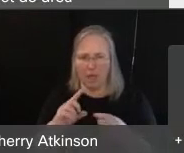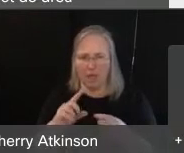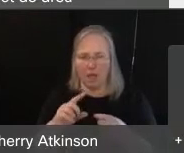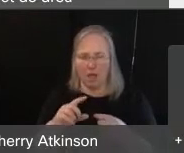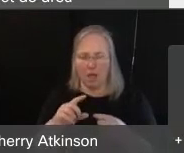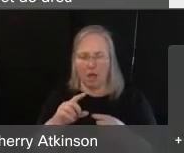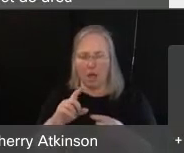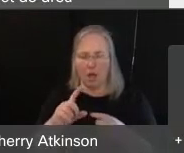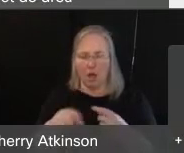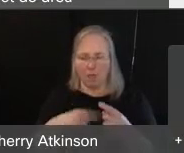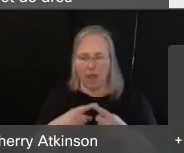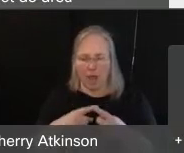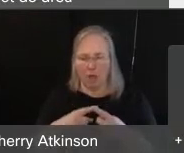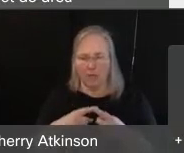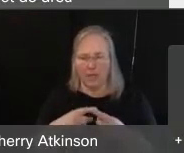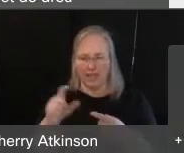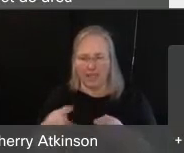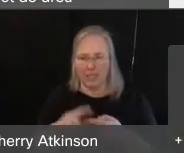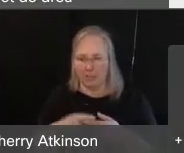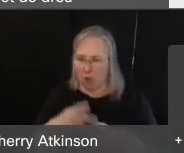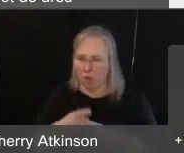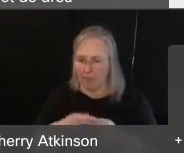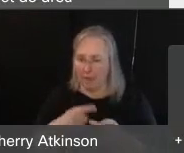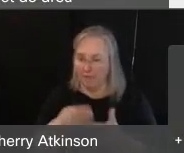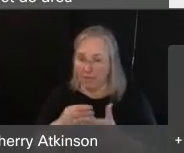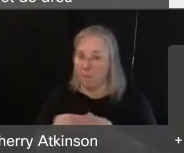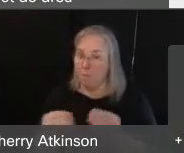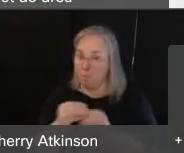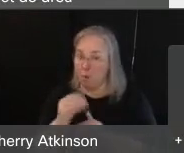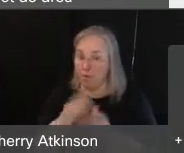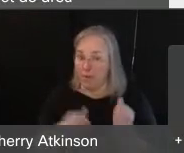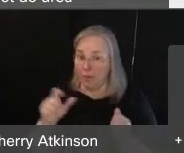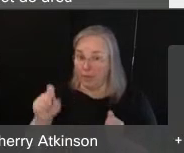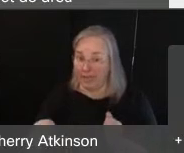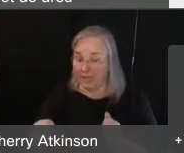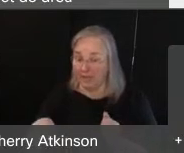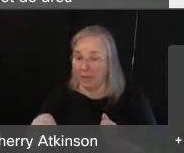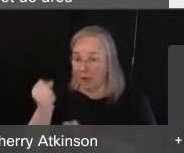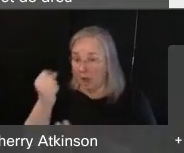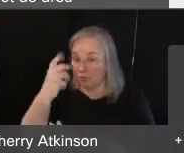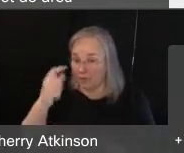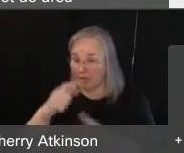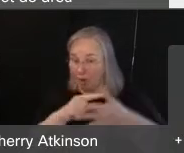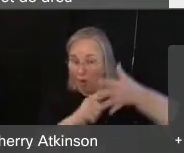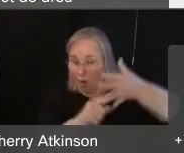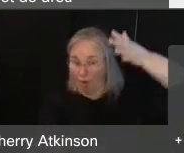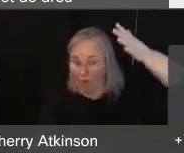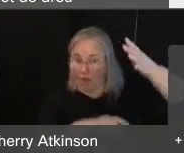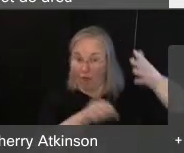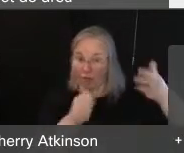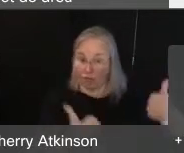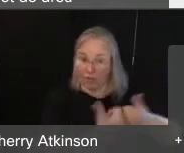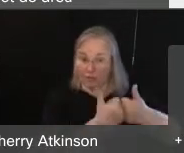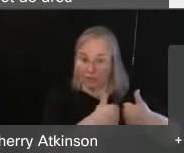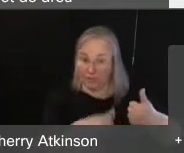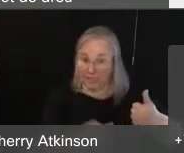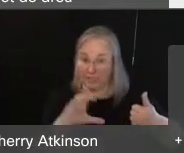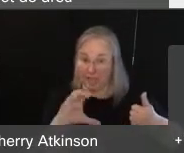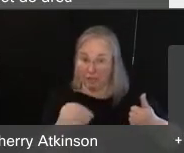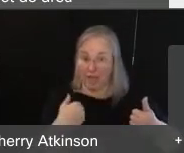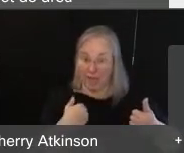funding greater than what we need to, knowing all the challenges that the county has, but